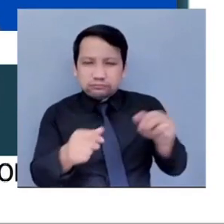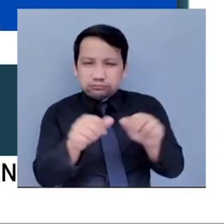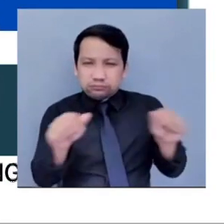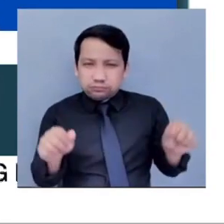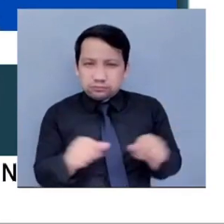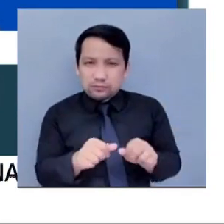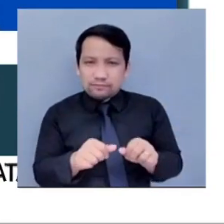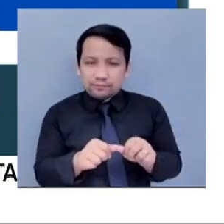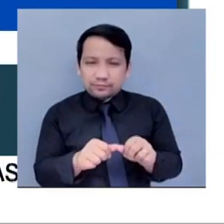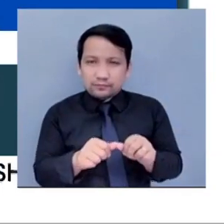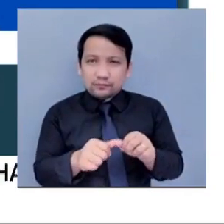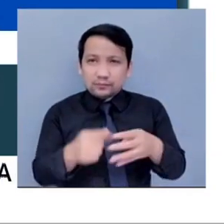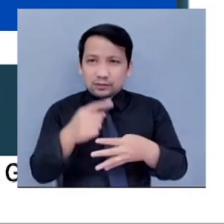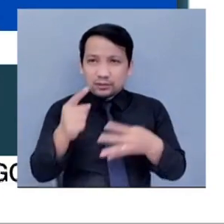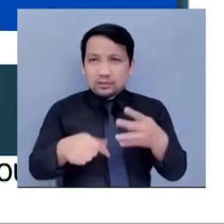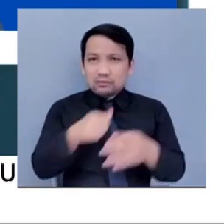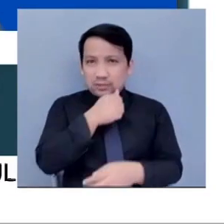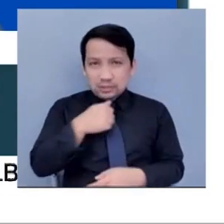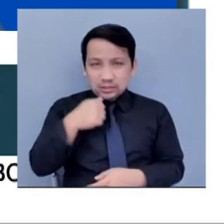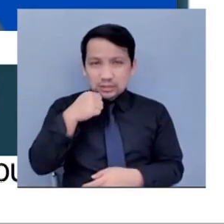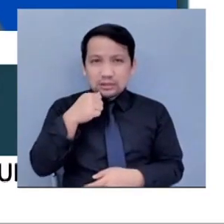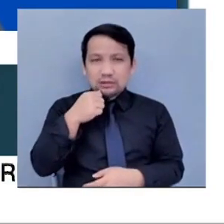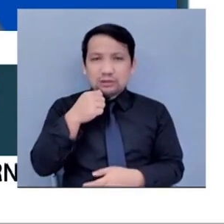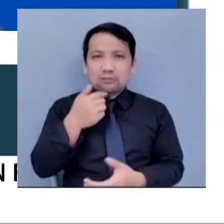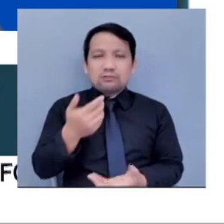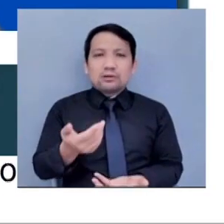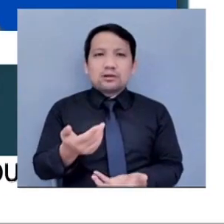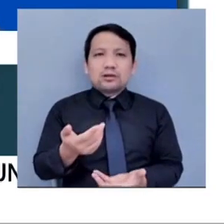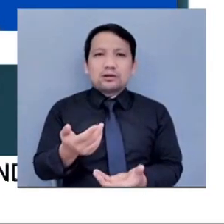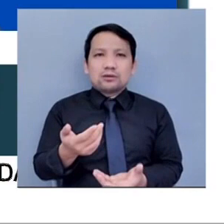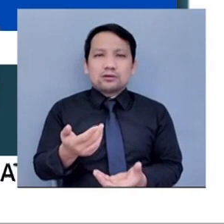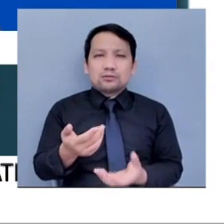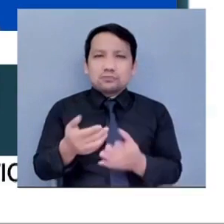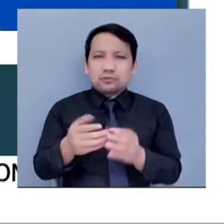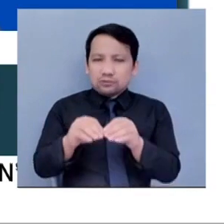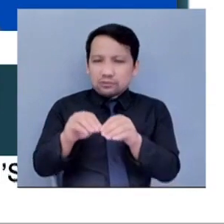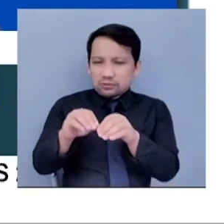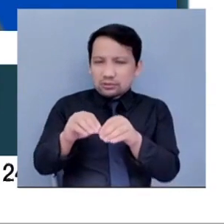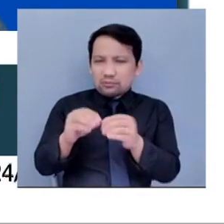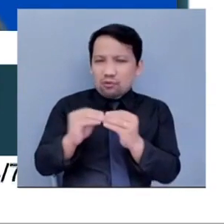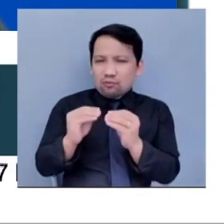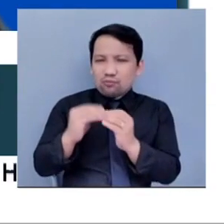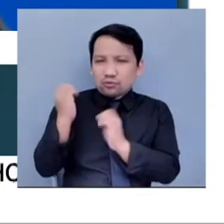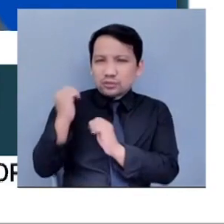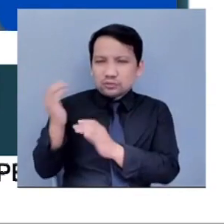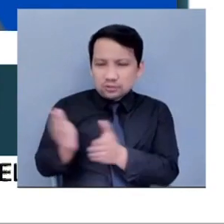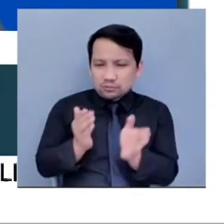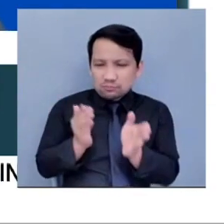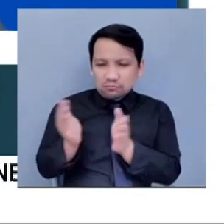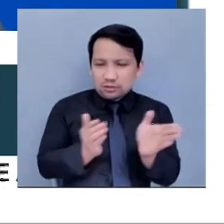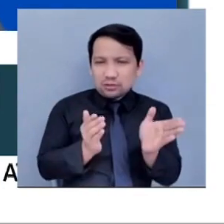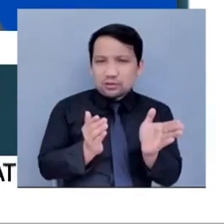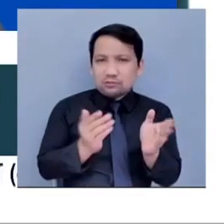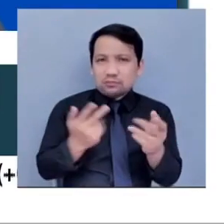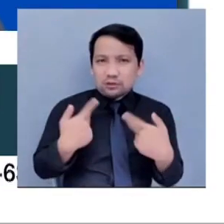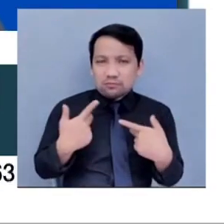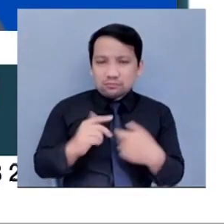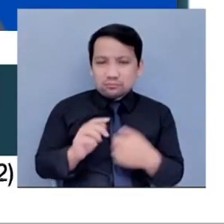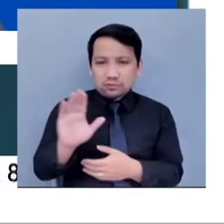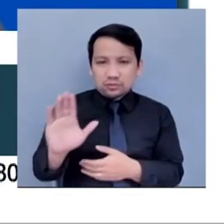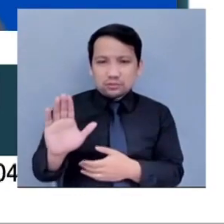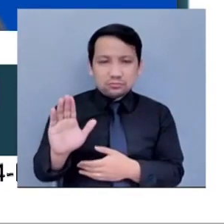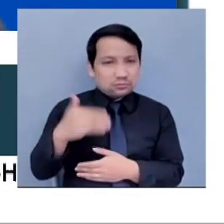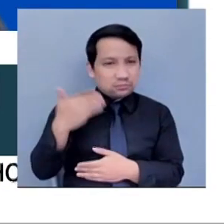reform measures, but agriculture, manufacturing, it's planting the seeds. Hopefully, it will bear fruit in the coming